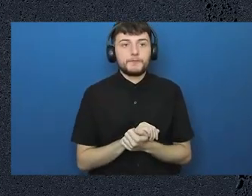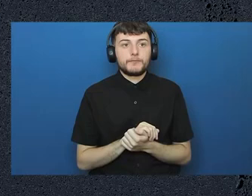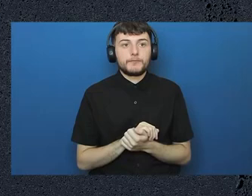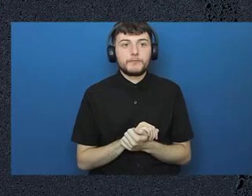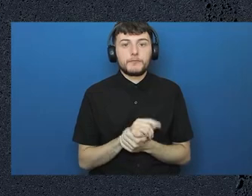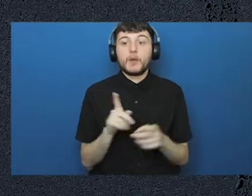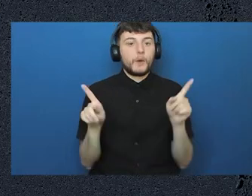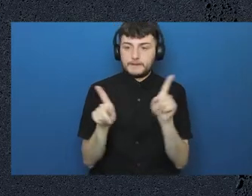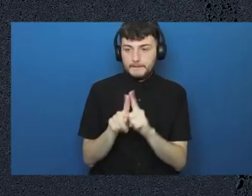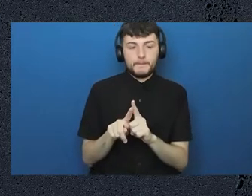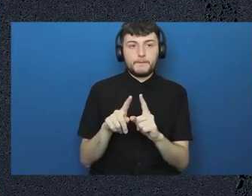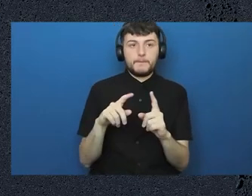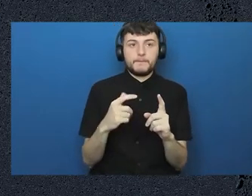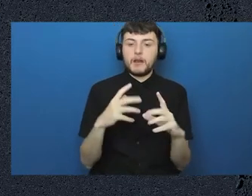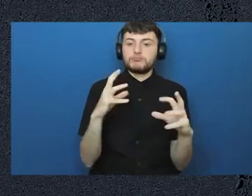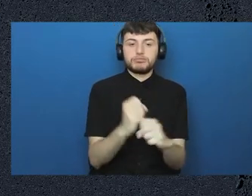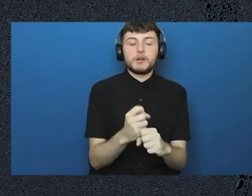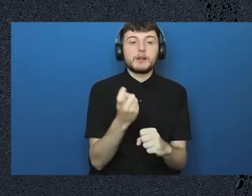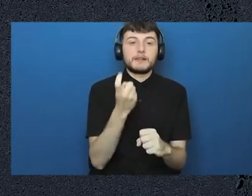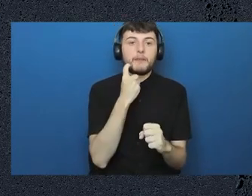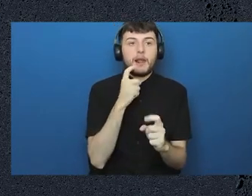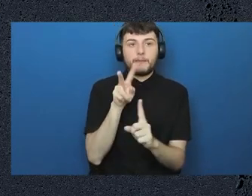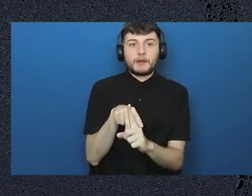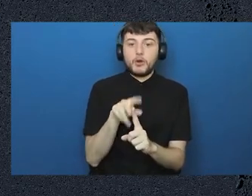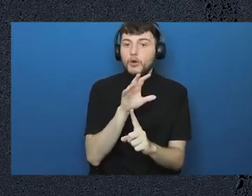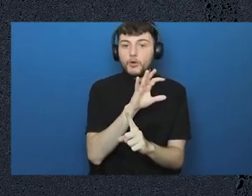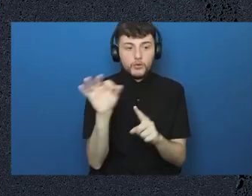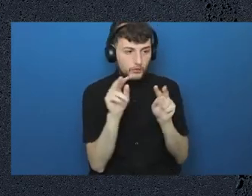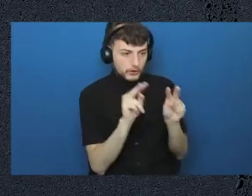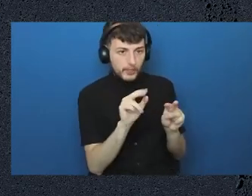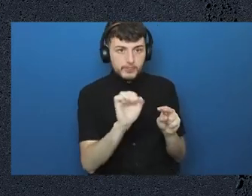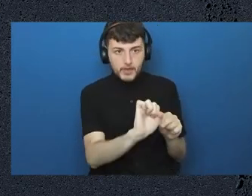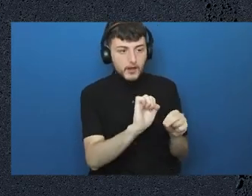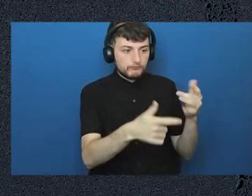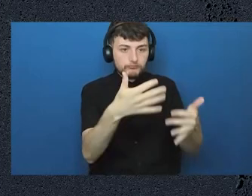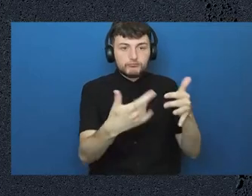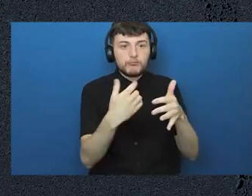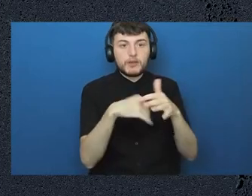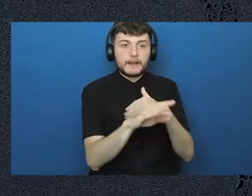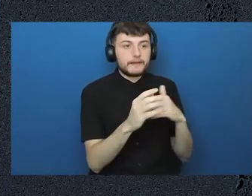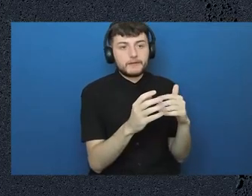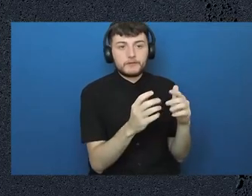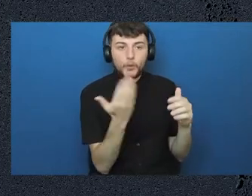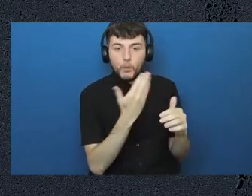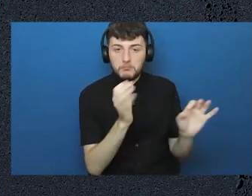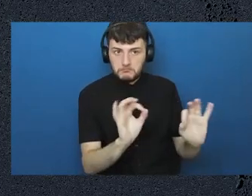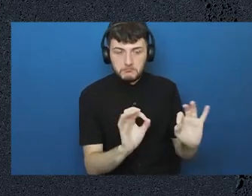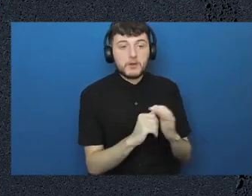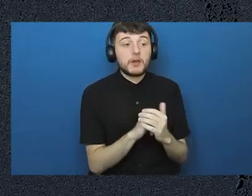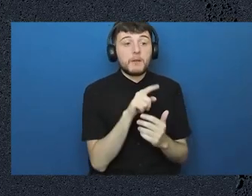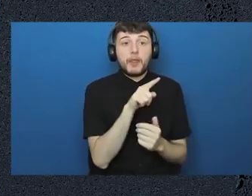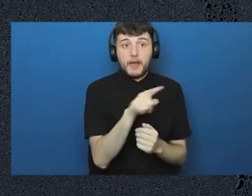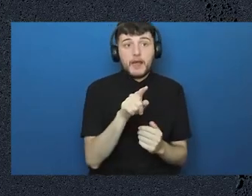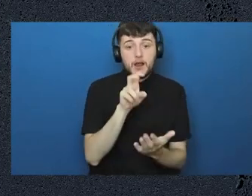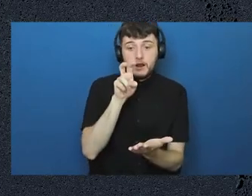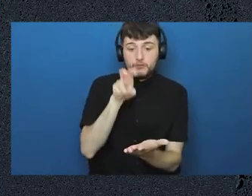we're not basing it on academic merit. As long as you get enrolled, you're good to go. We